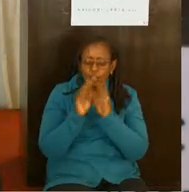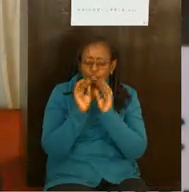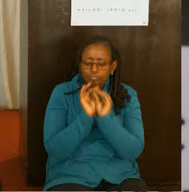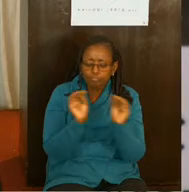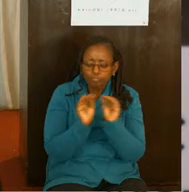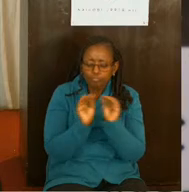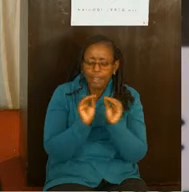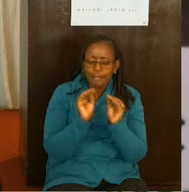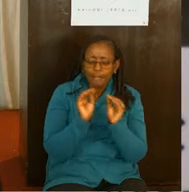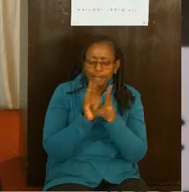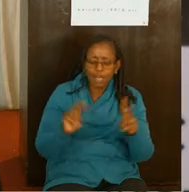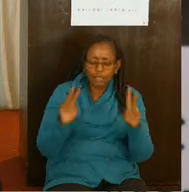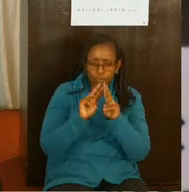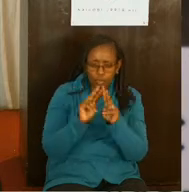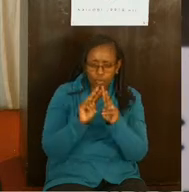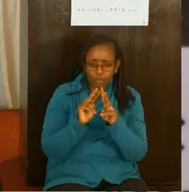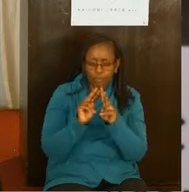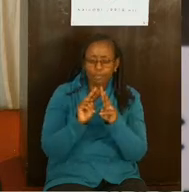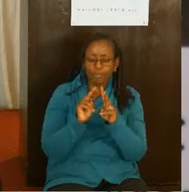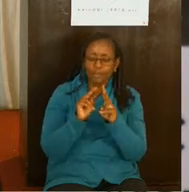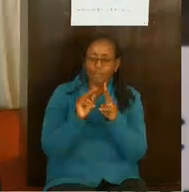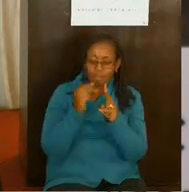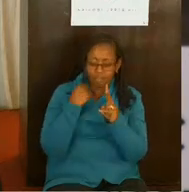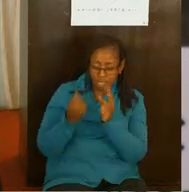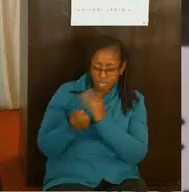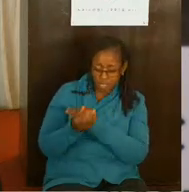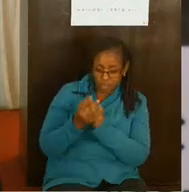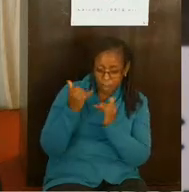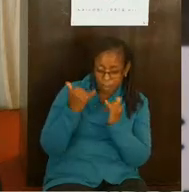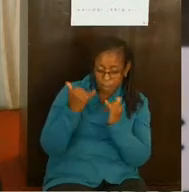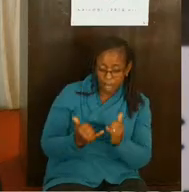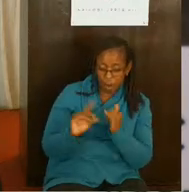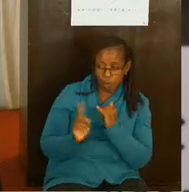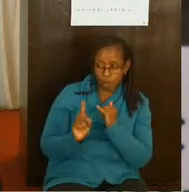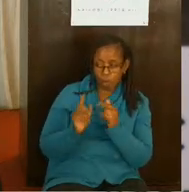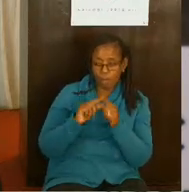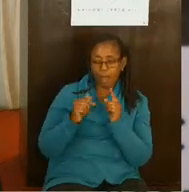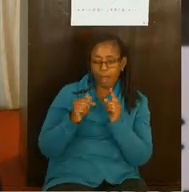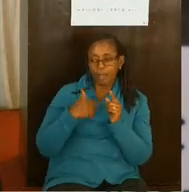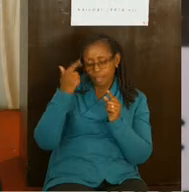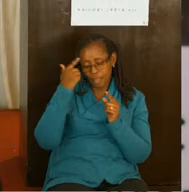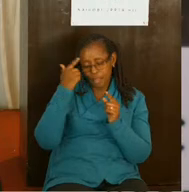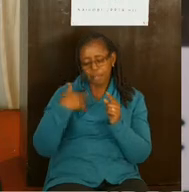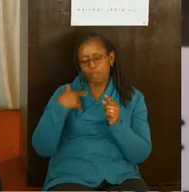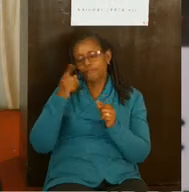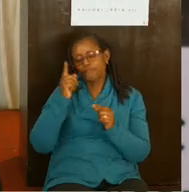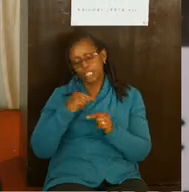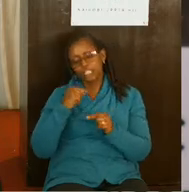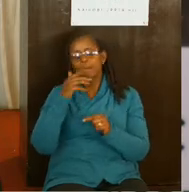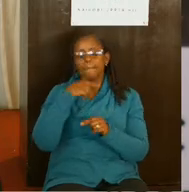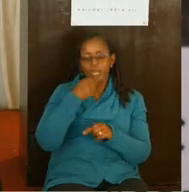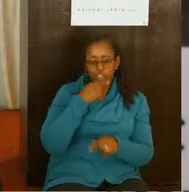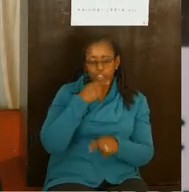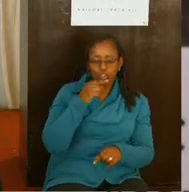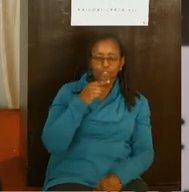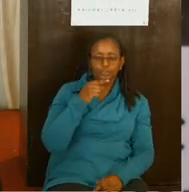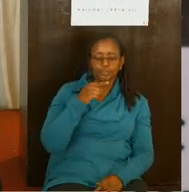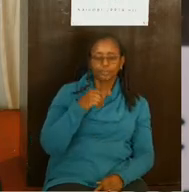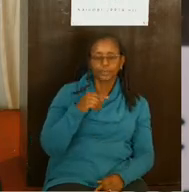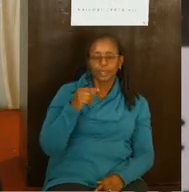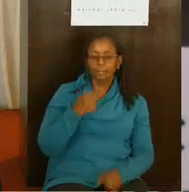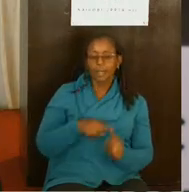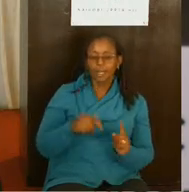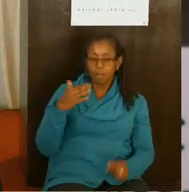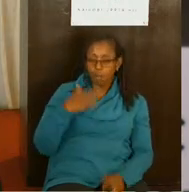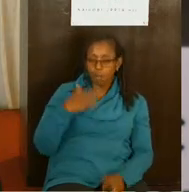family and Community level I will not describe it at this point because I think people have touched upon it and what I would